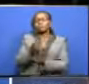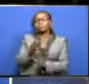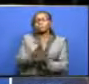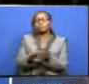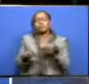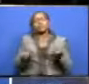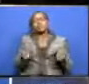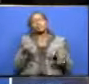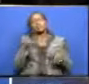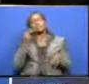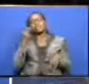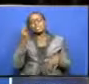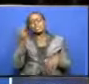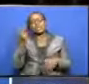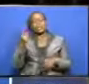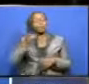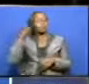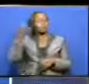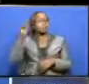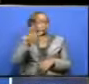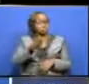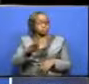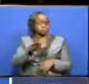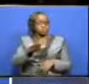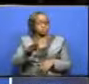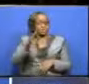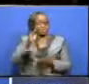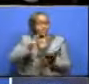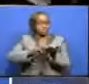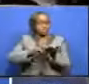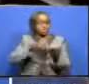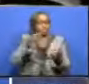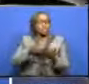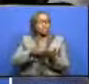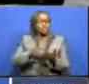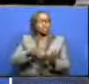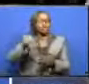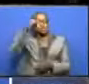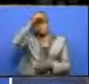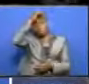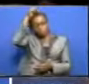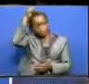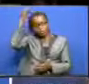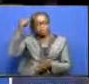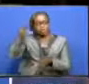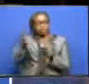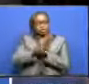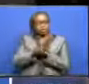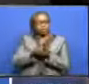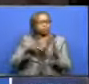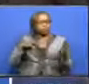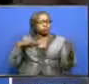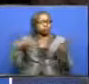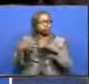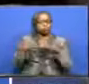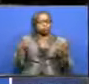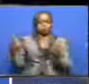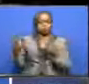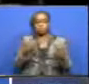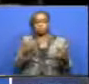on what next in the political contest in Migori against Obado, who is facing a legal battle, having been charged and released on bail over